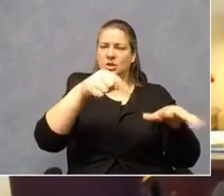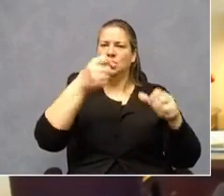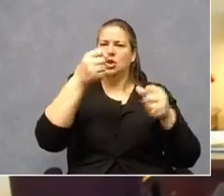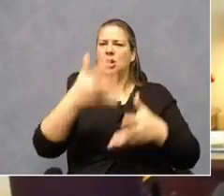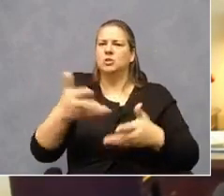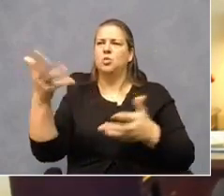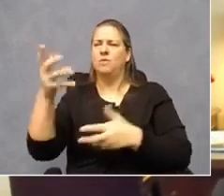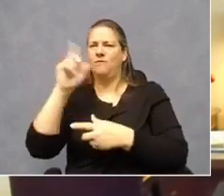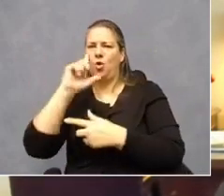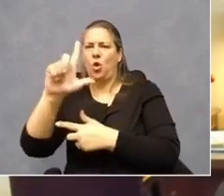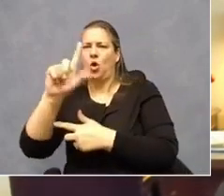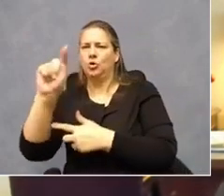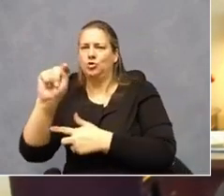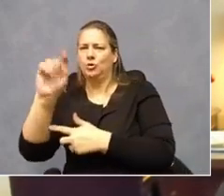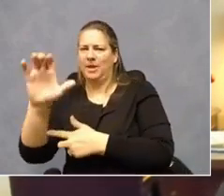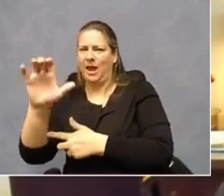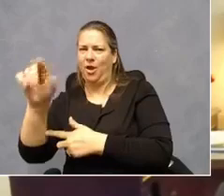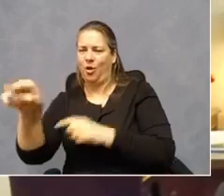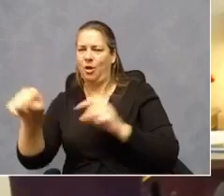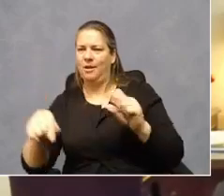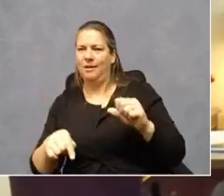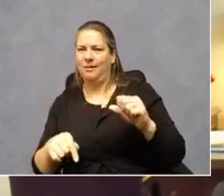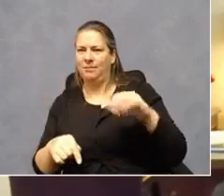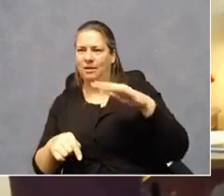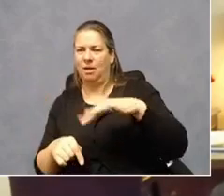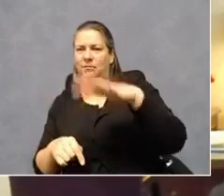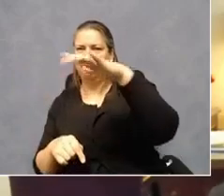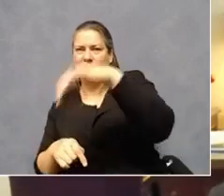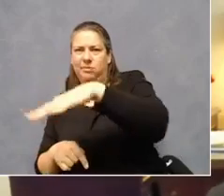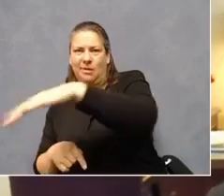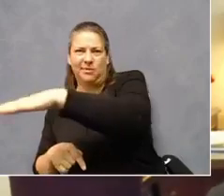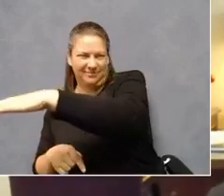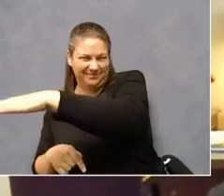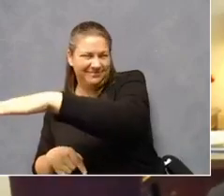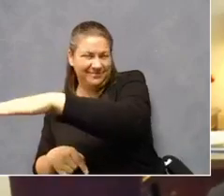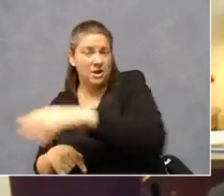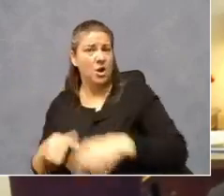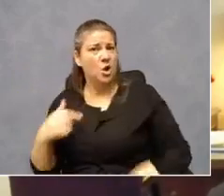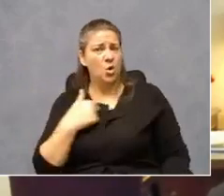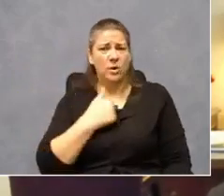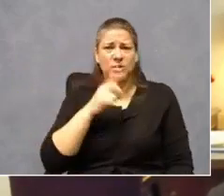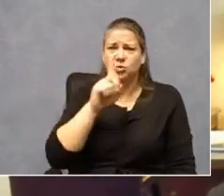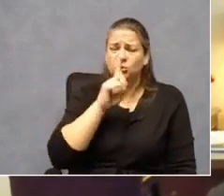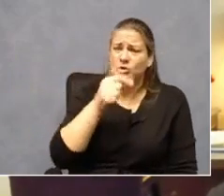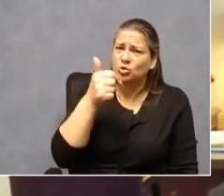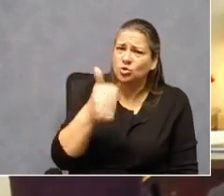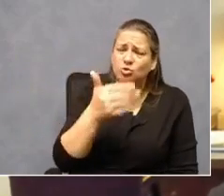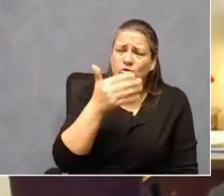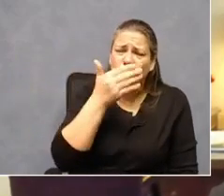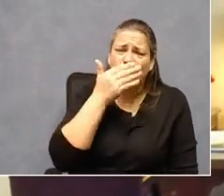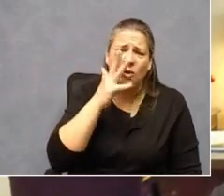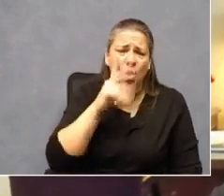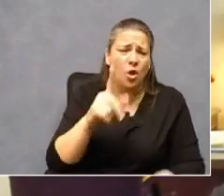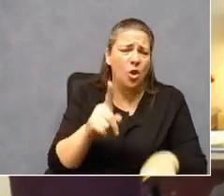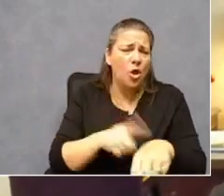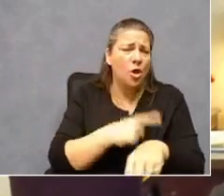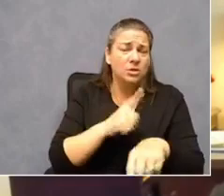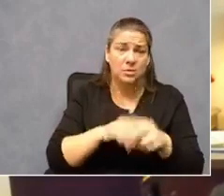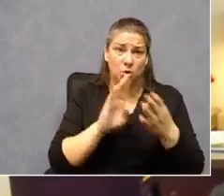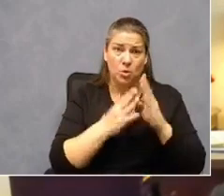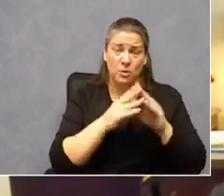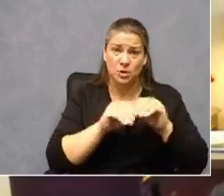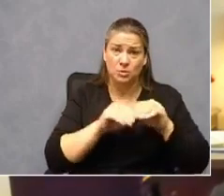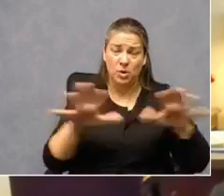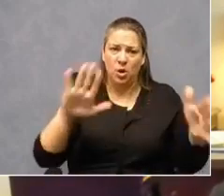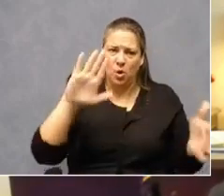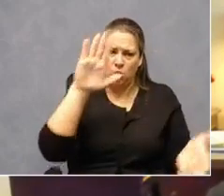we were doing really good for a long time in keeping this community spread down, in keeping